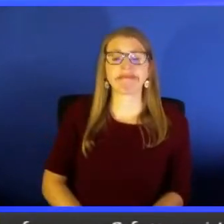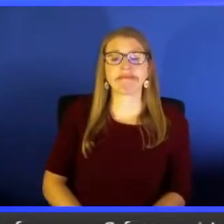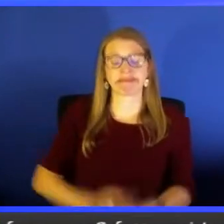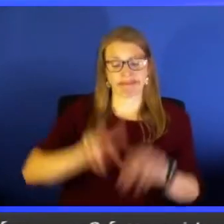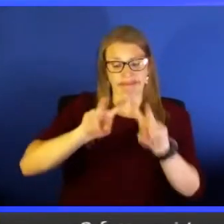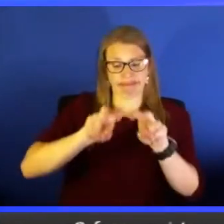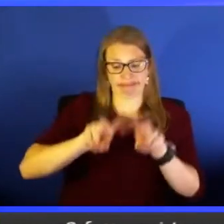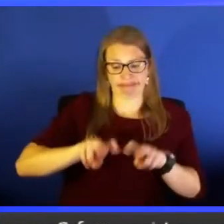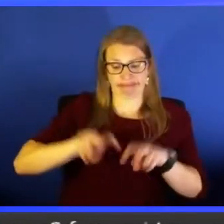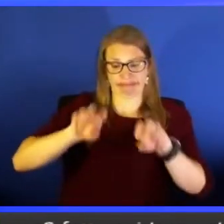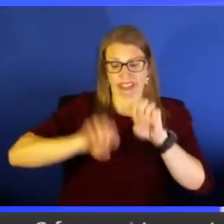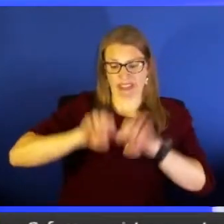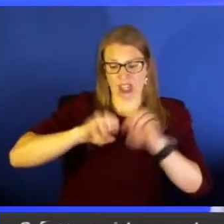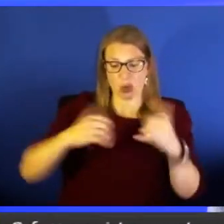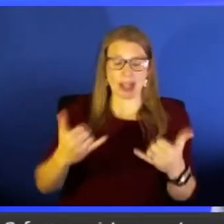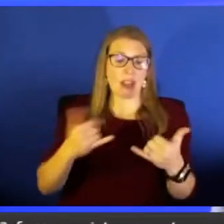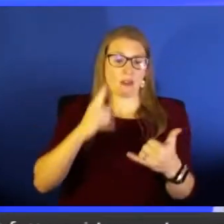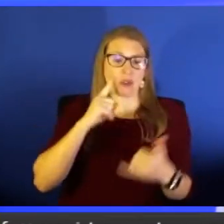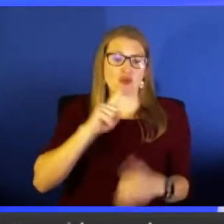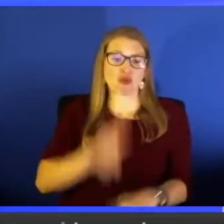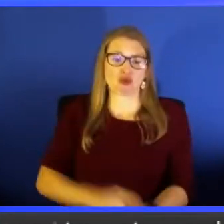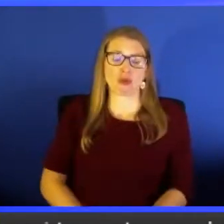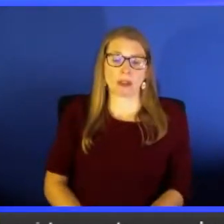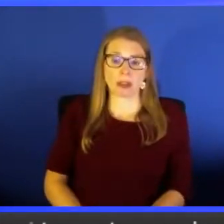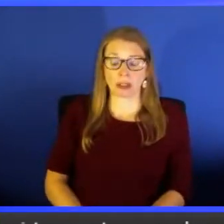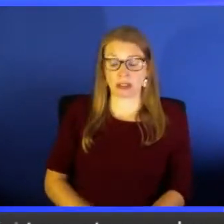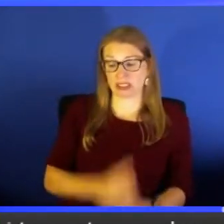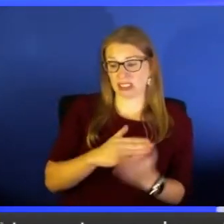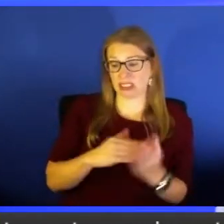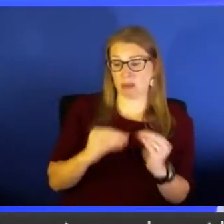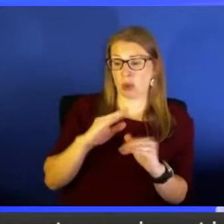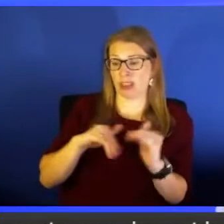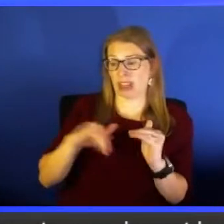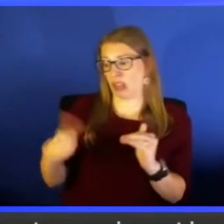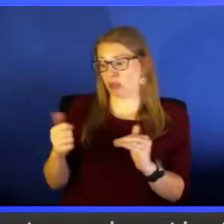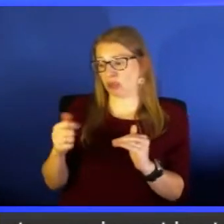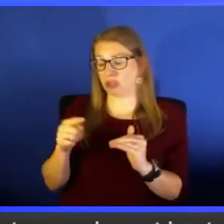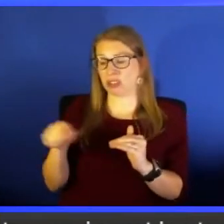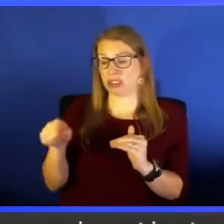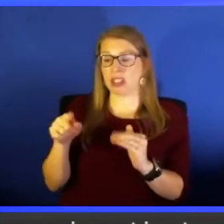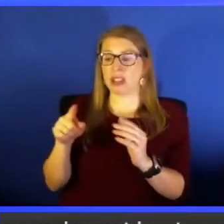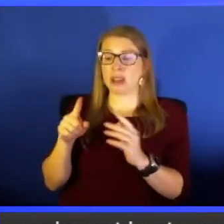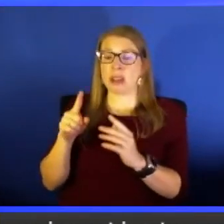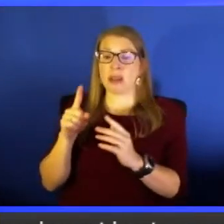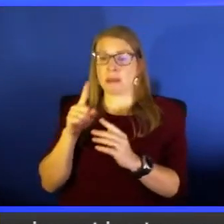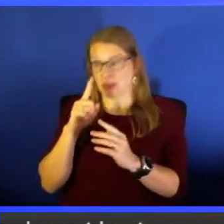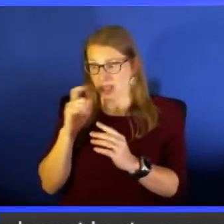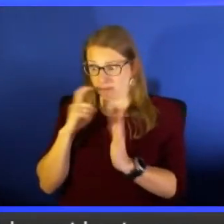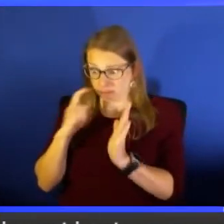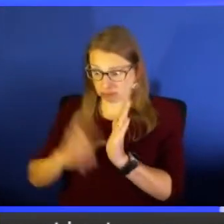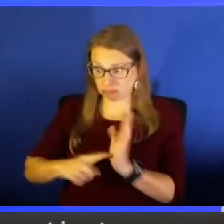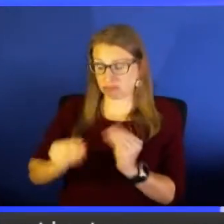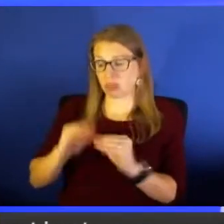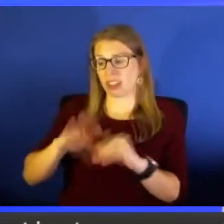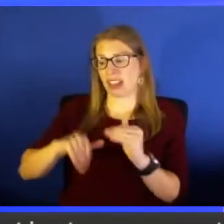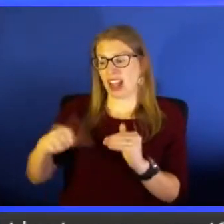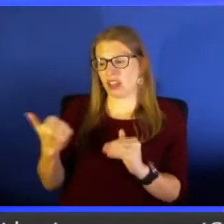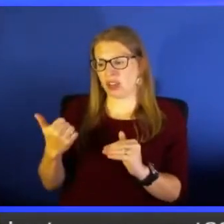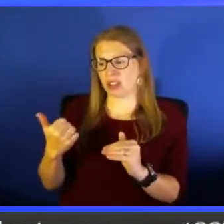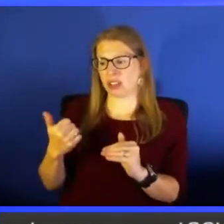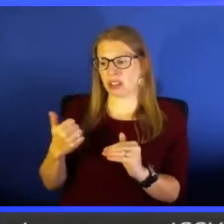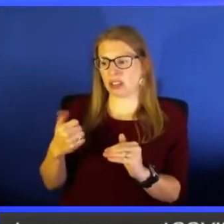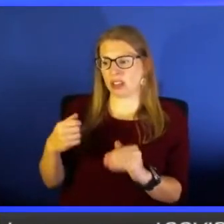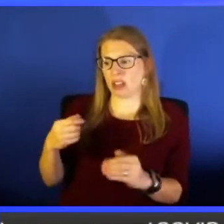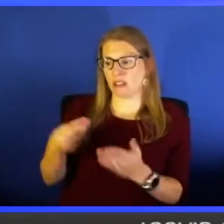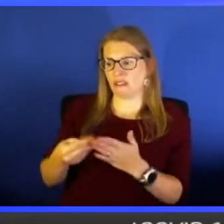sure. Some more than others, just because they are more prevalent than others, and you really need to get funding is